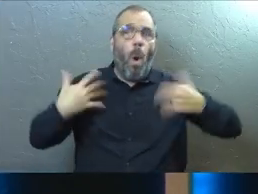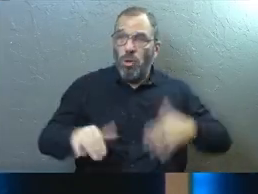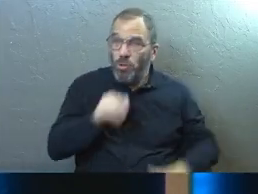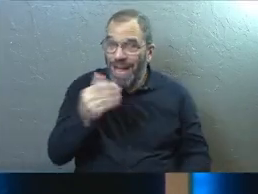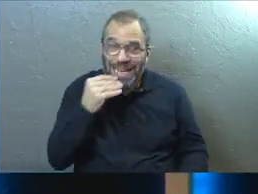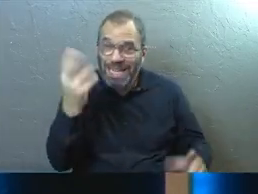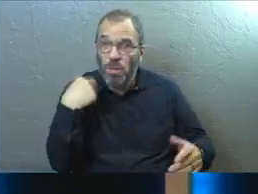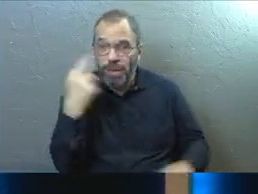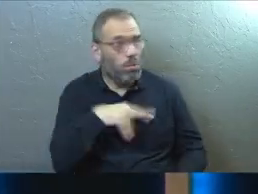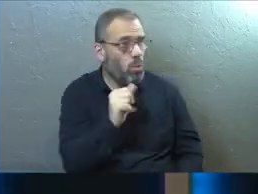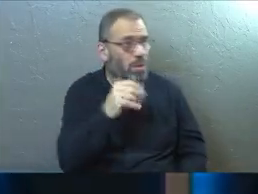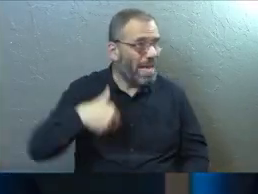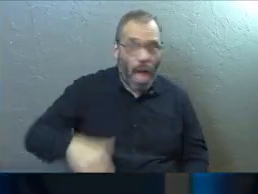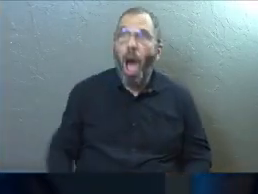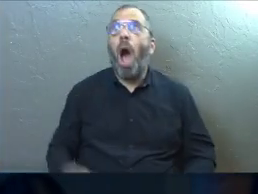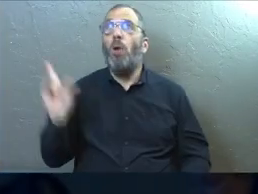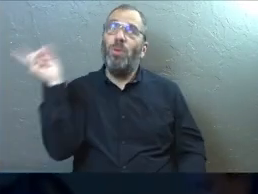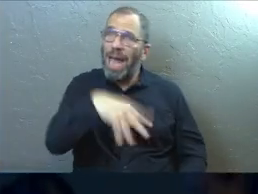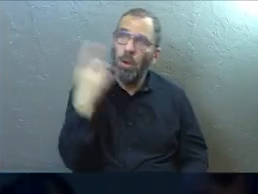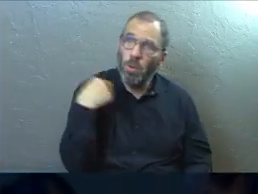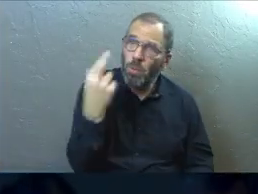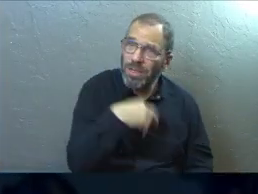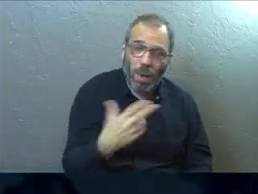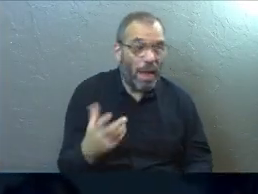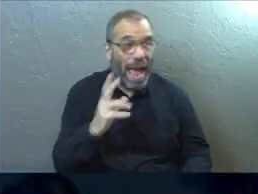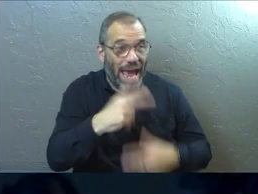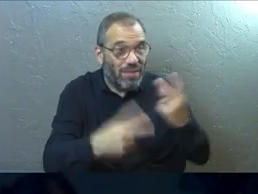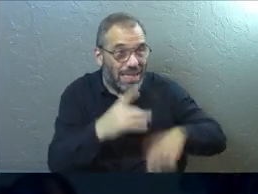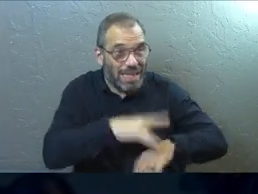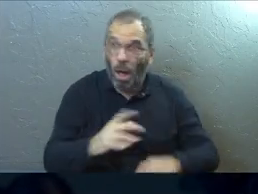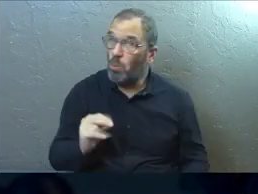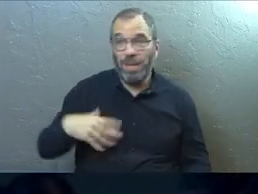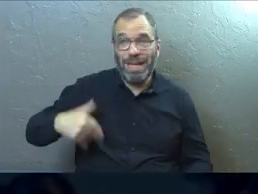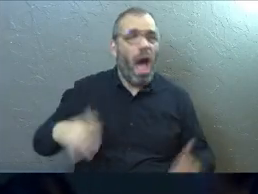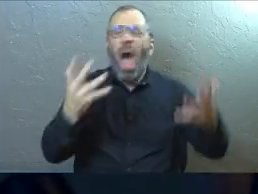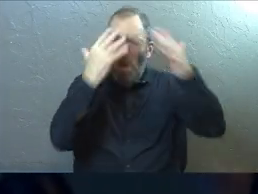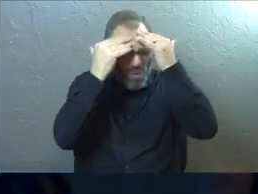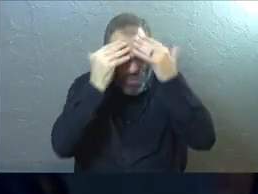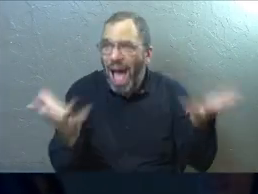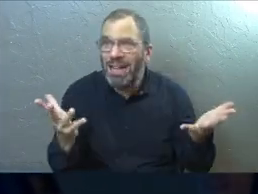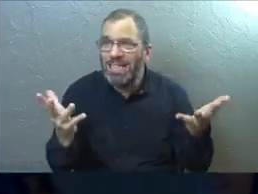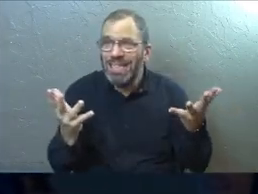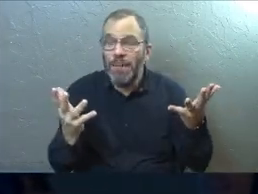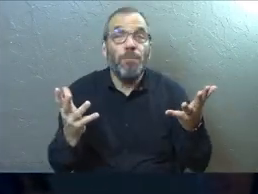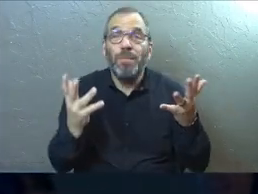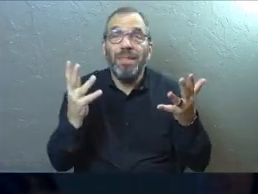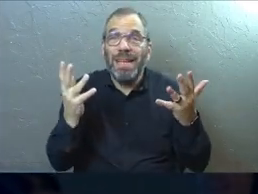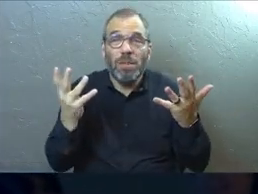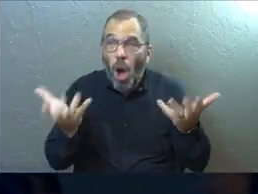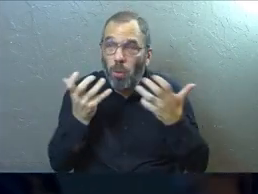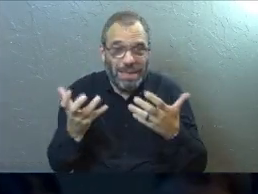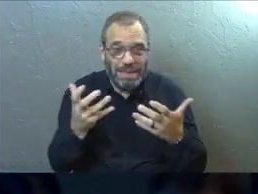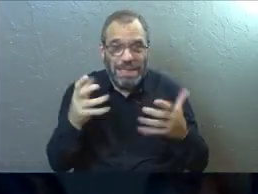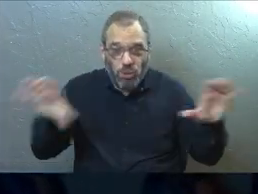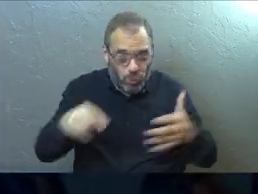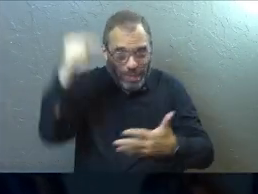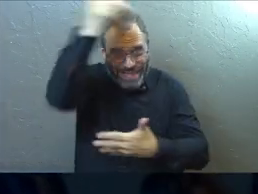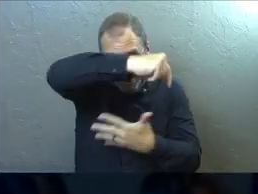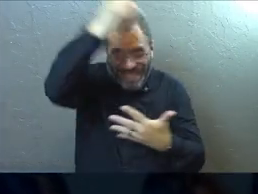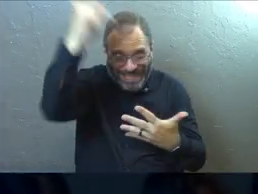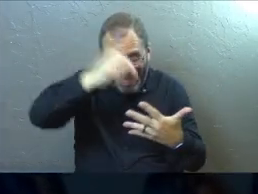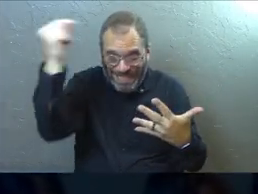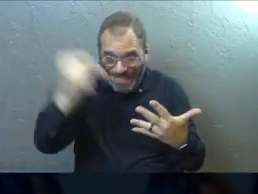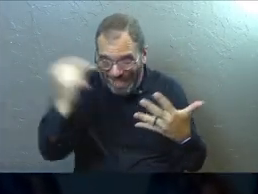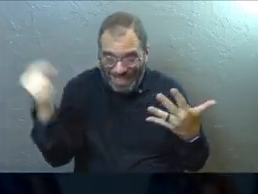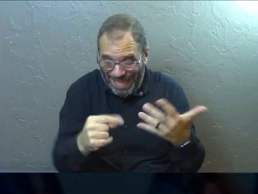haven't eaten there? And I'm like, no, not yet. And they're like, you gotta eat there. Have you visited this place? Not yet. What are you doing? You know, it's like, there's always something else to do. And if you